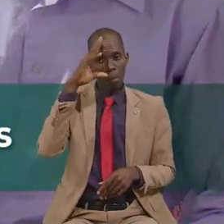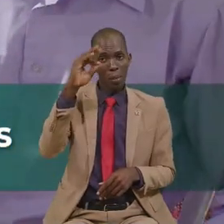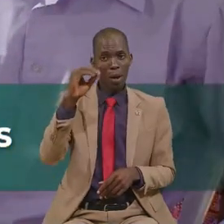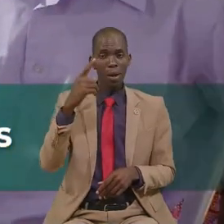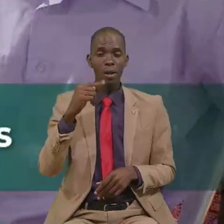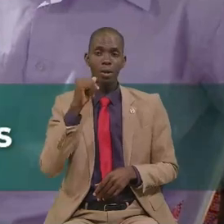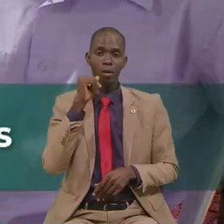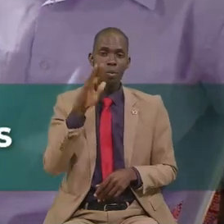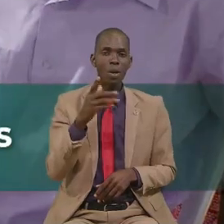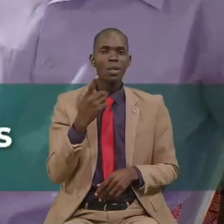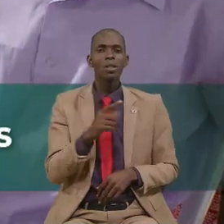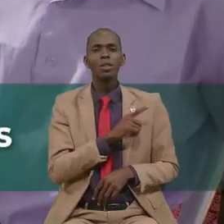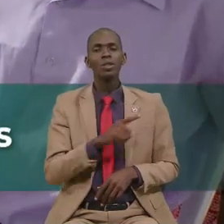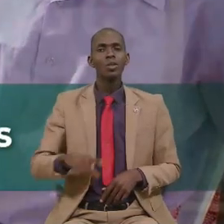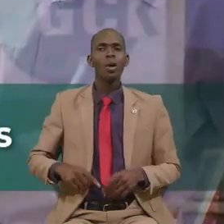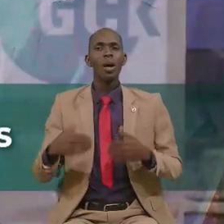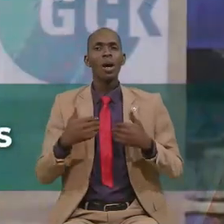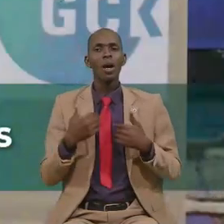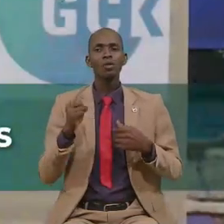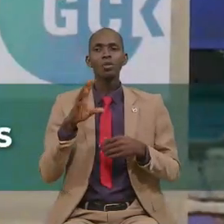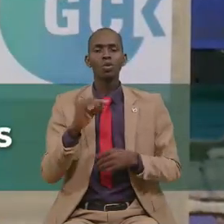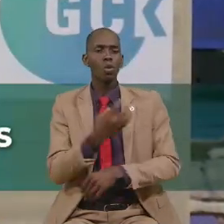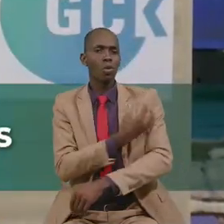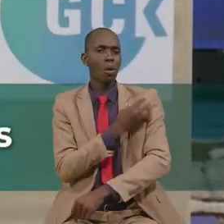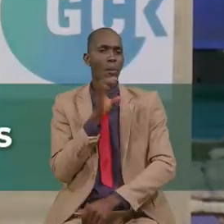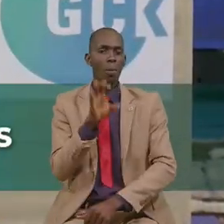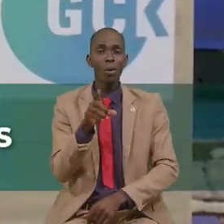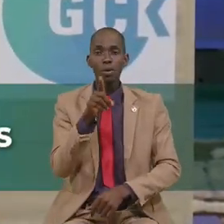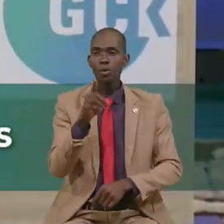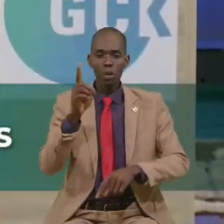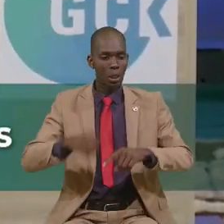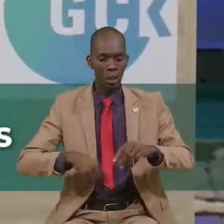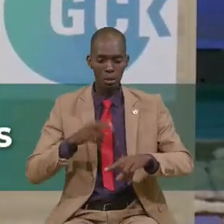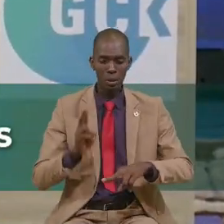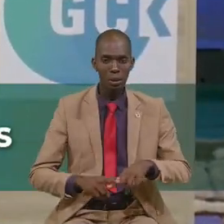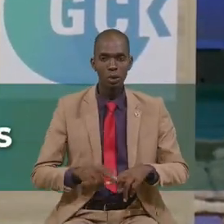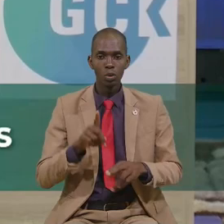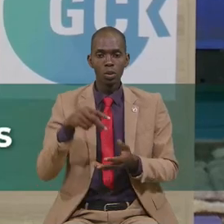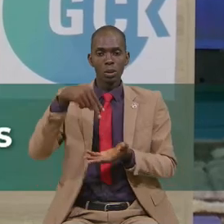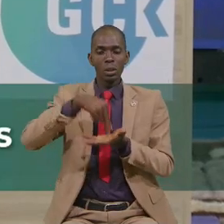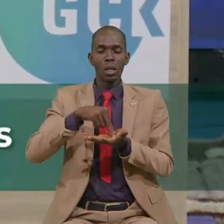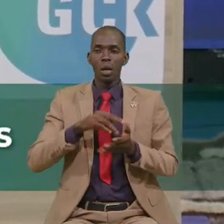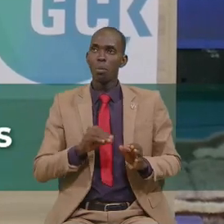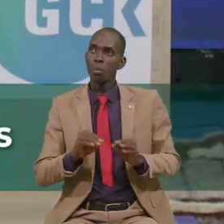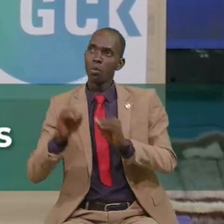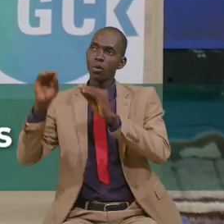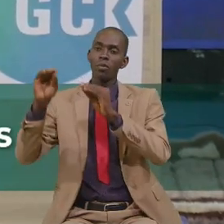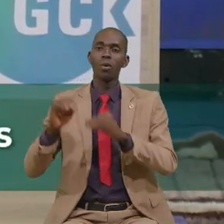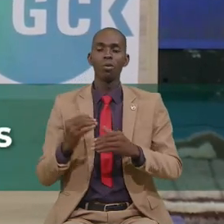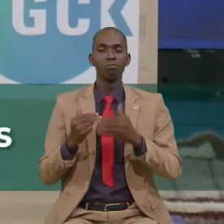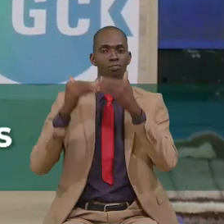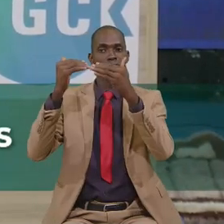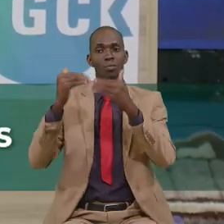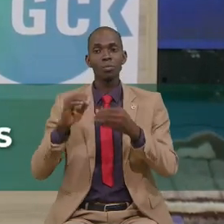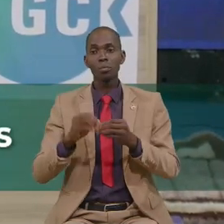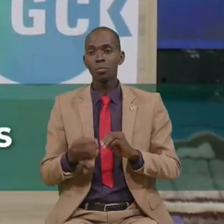so empower you, you cannot sit down, you rise up and you move forward. Number two, the